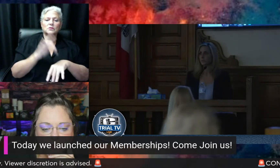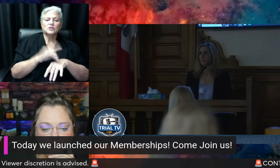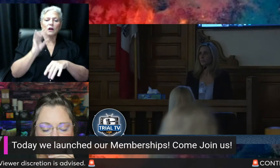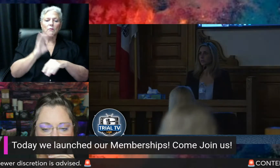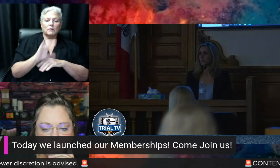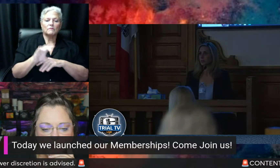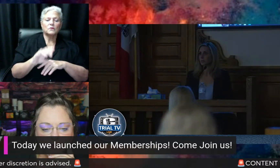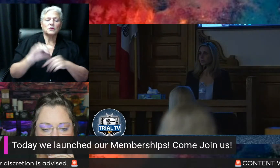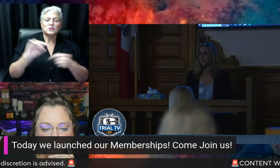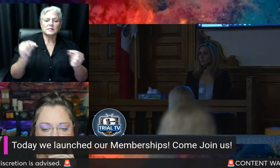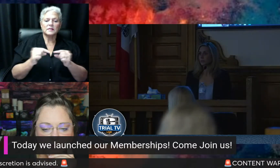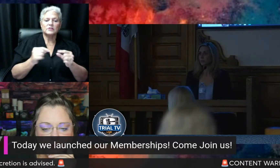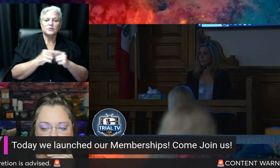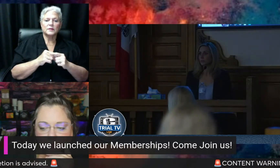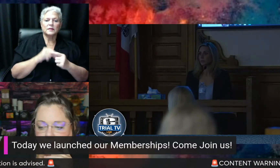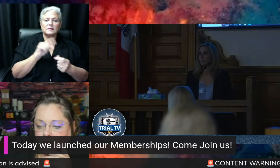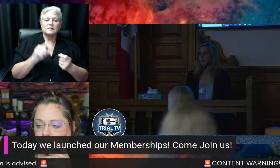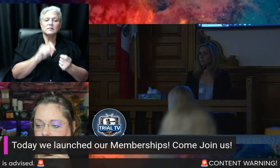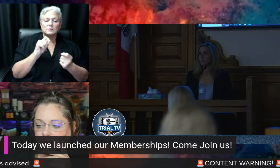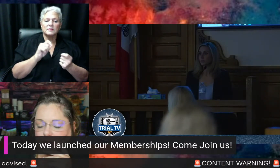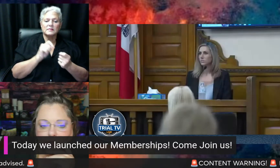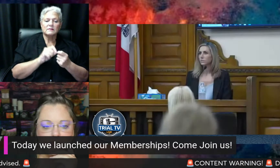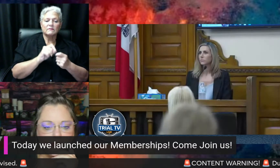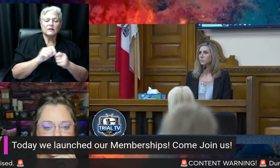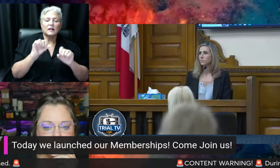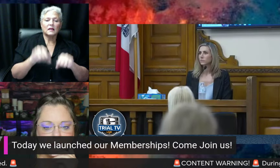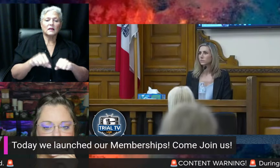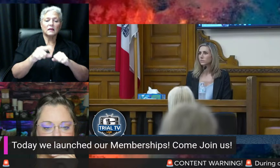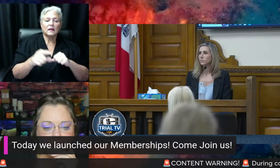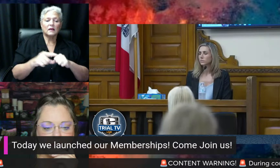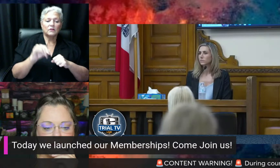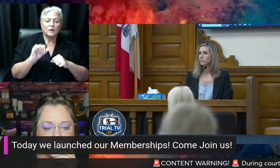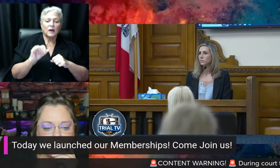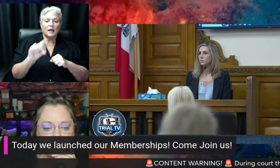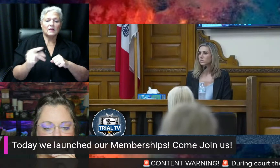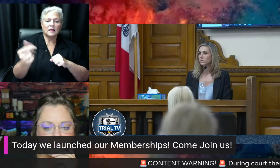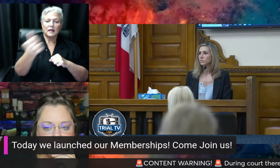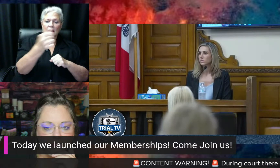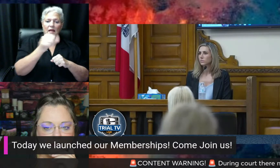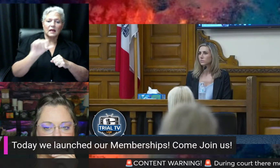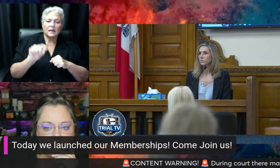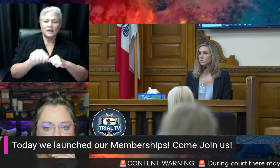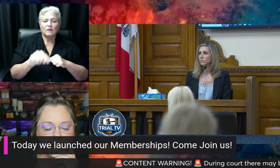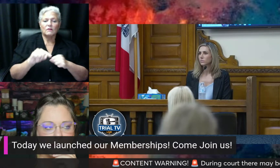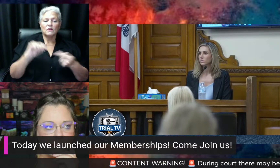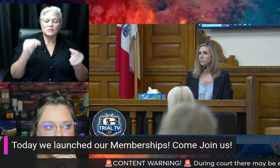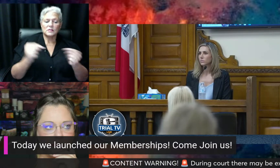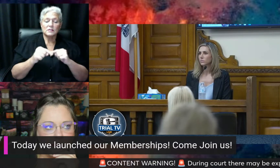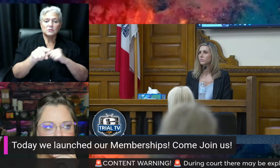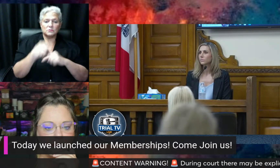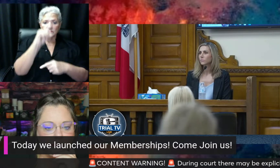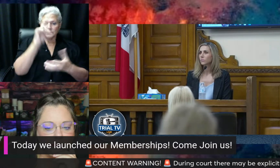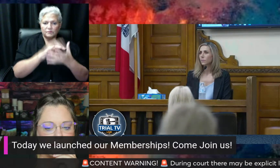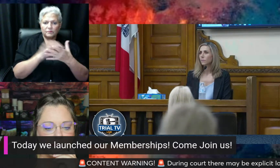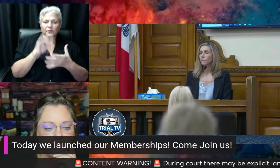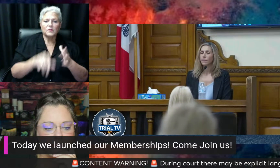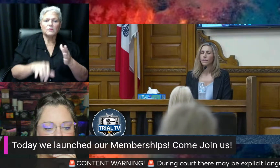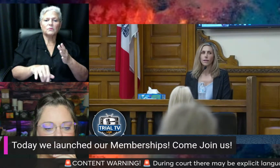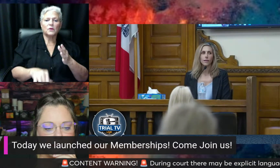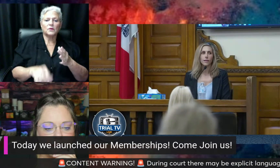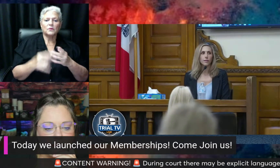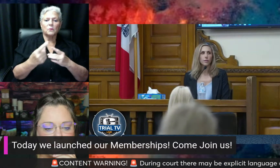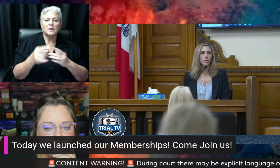injuries. And specifically, can you identify any of those injuries that you believe were the fatal